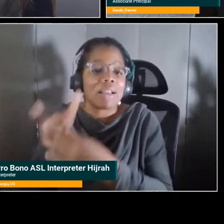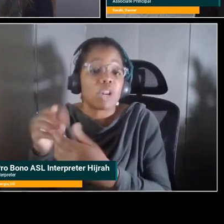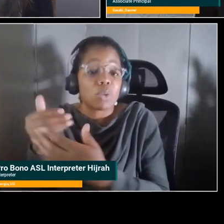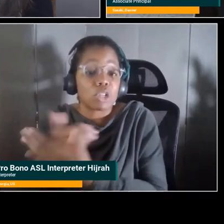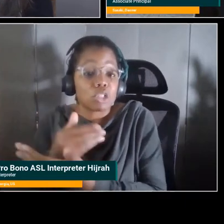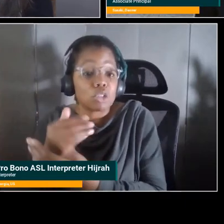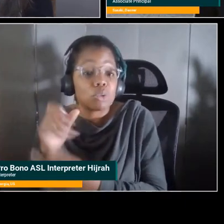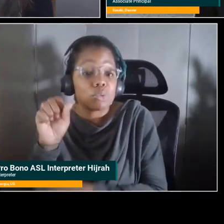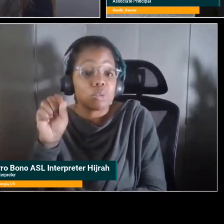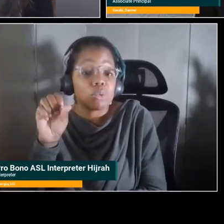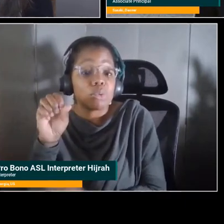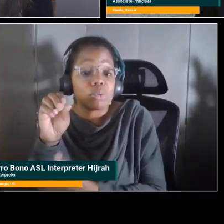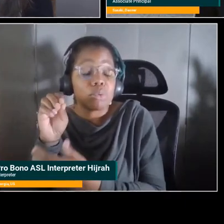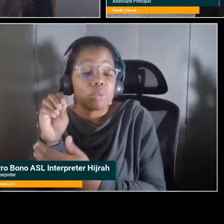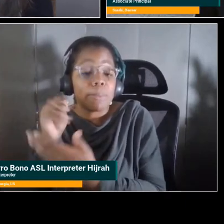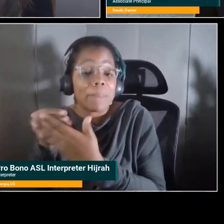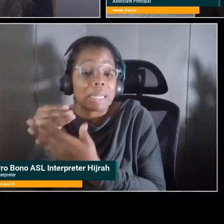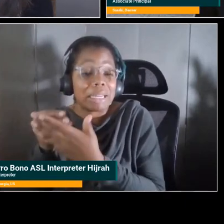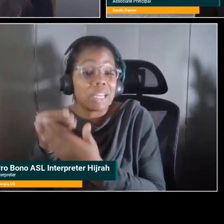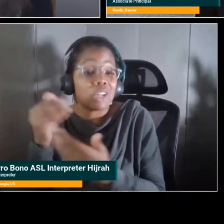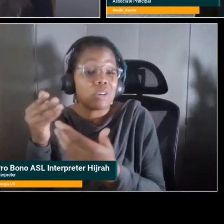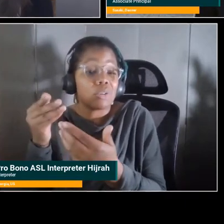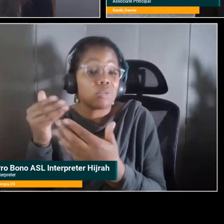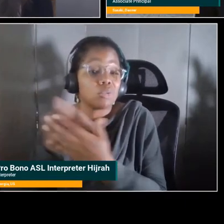of funding